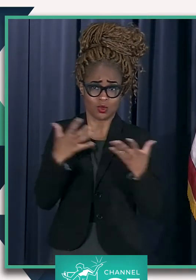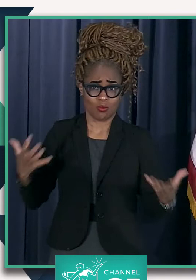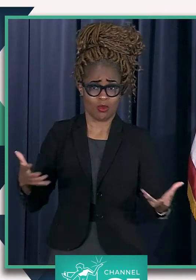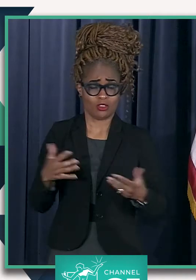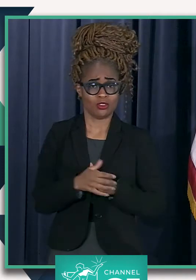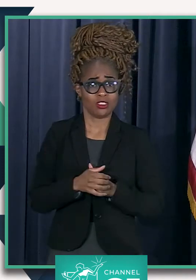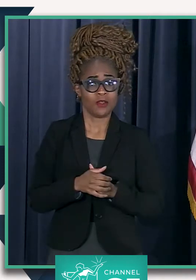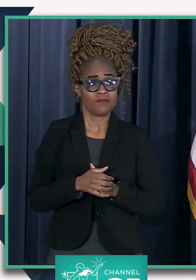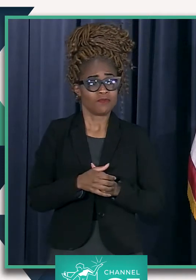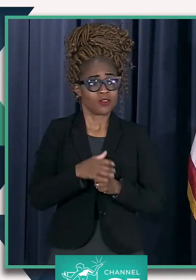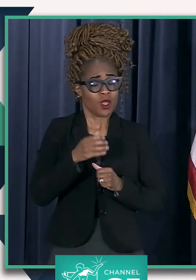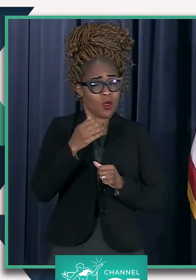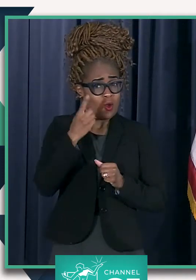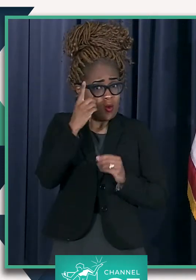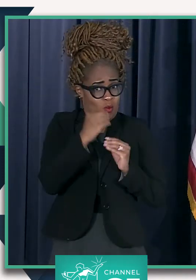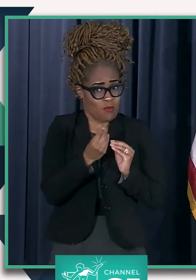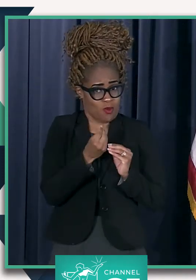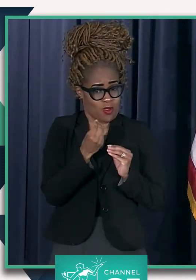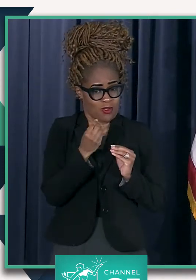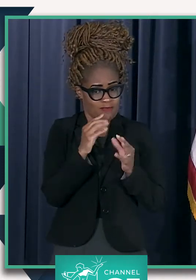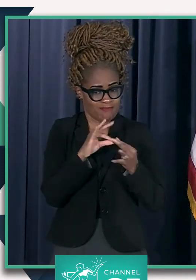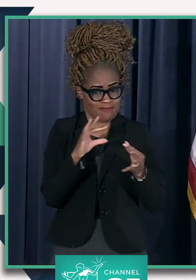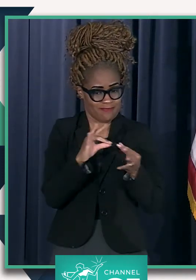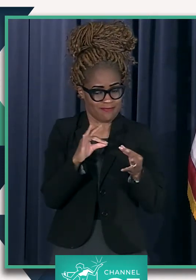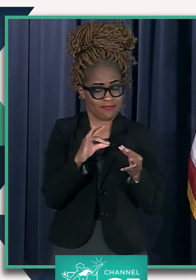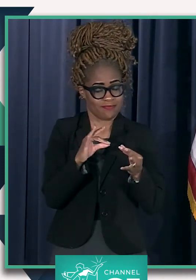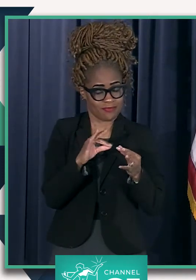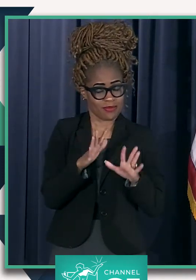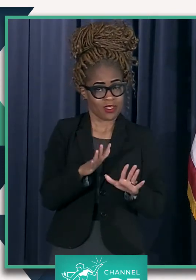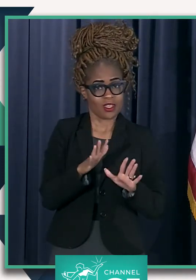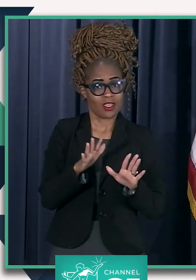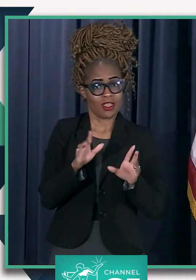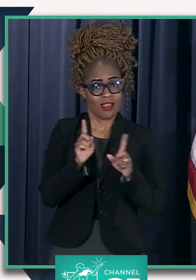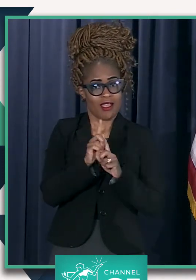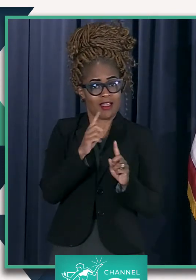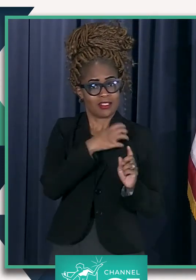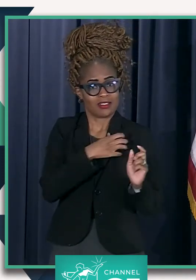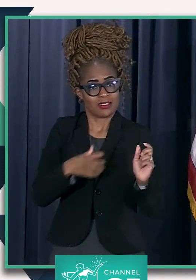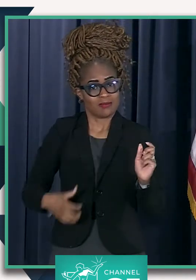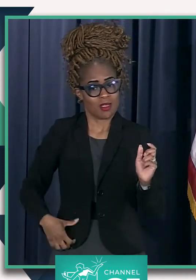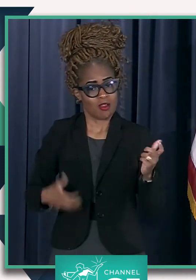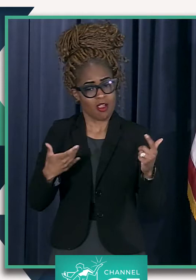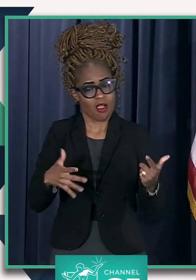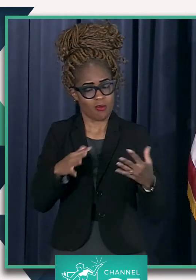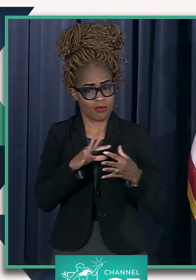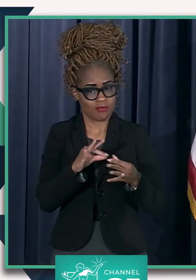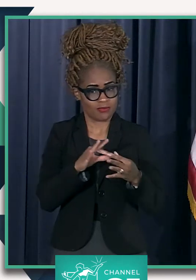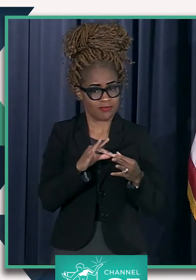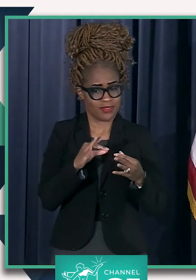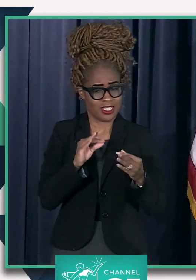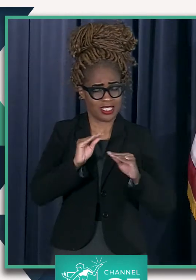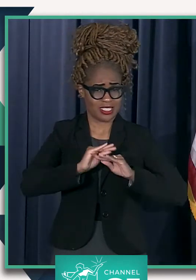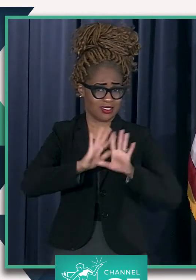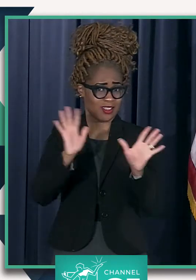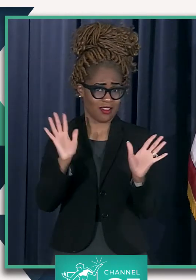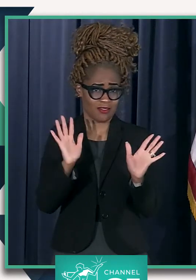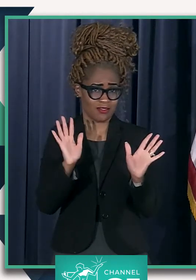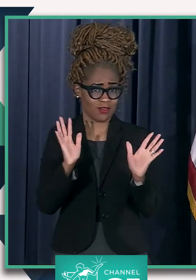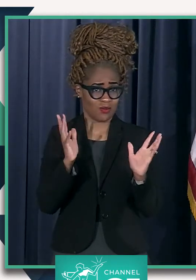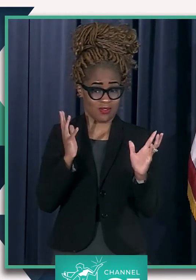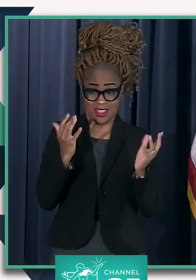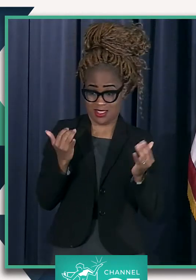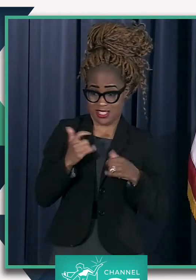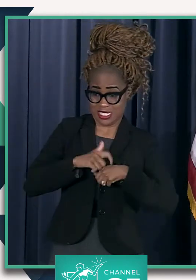thing. It's clear, as the mayor has said over the last number of months, we're at a